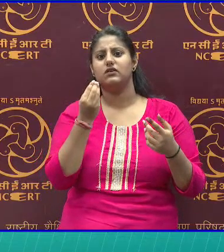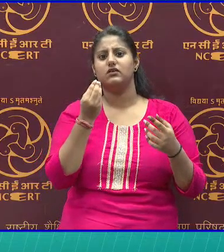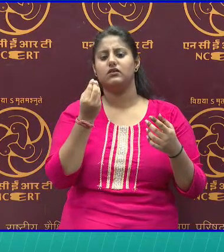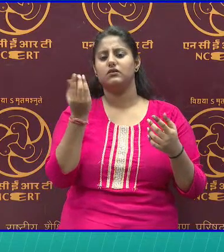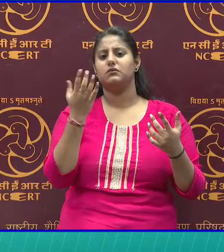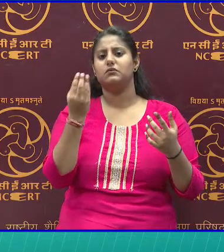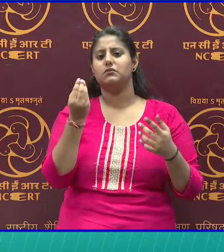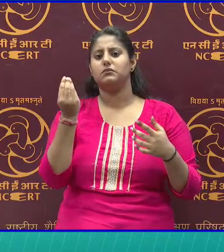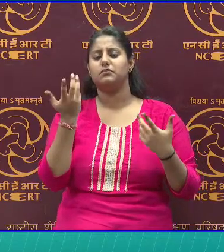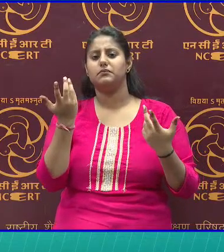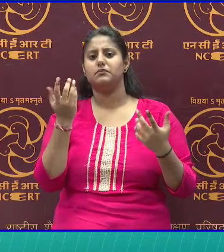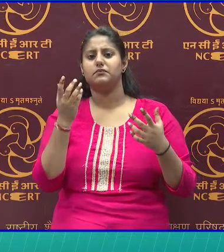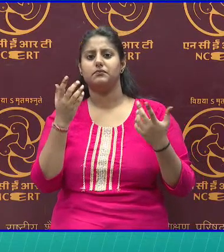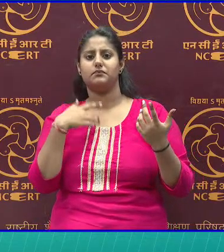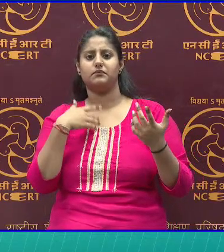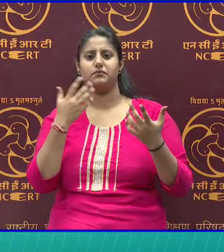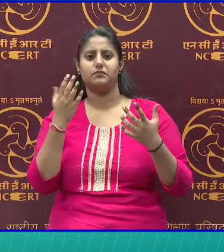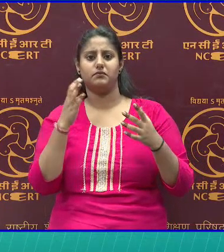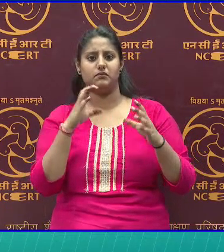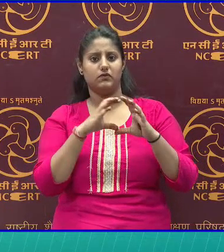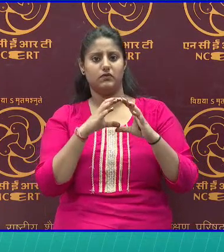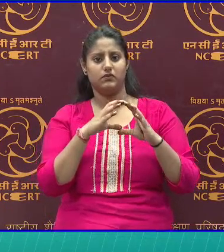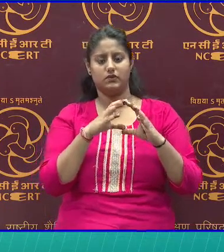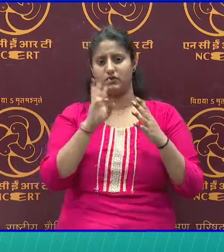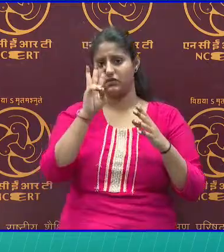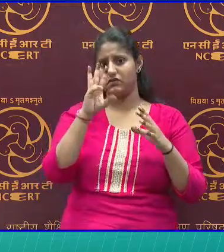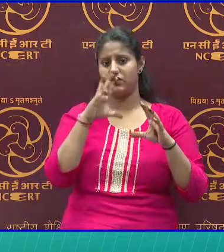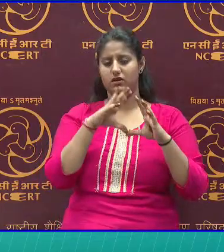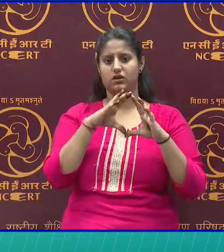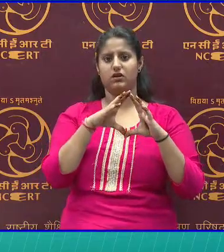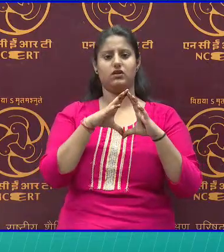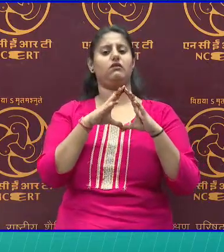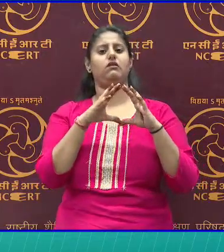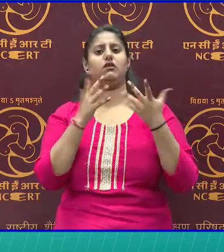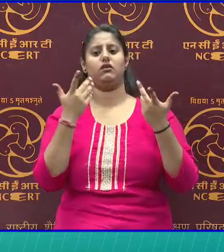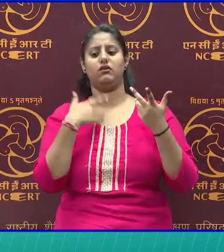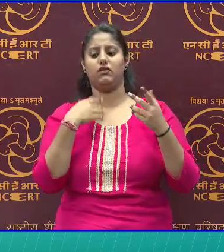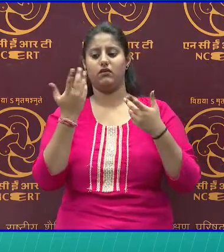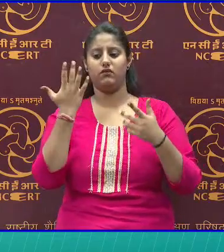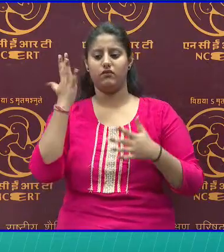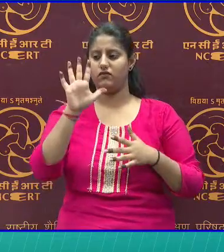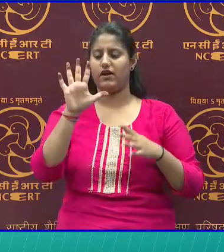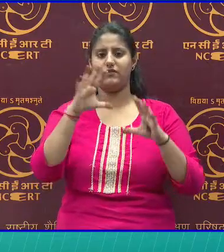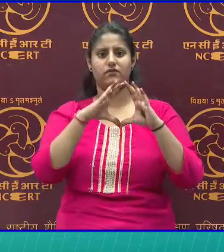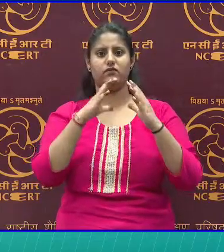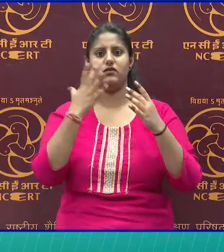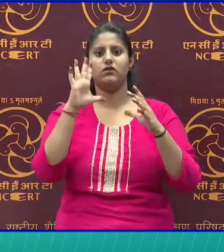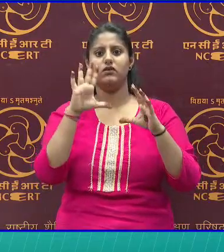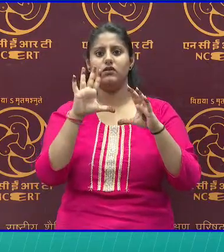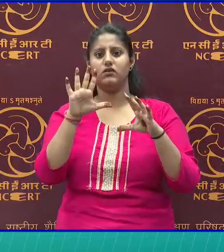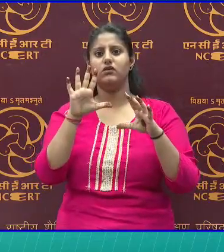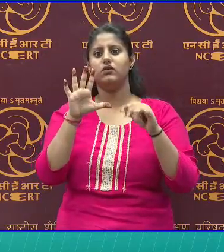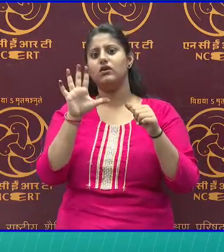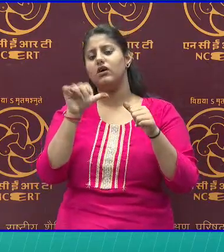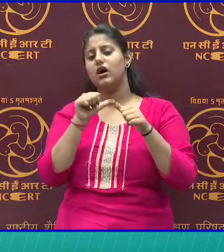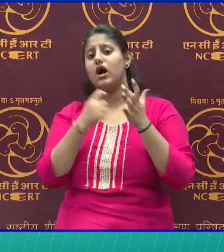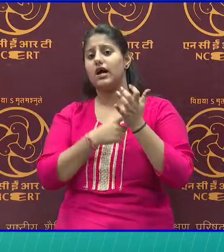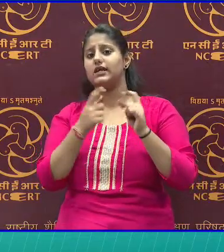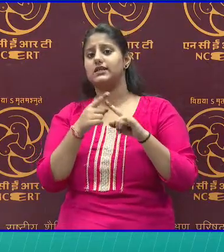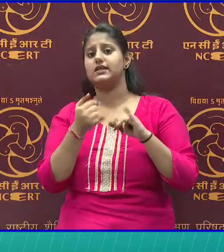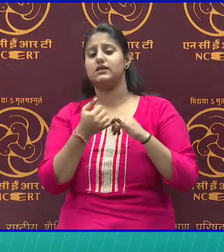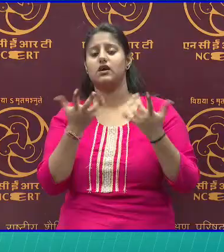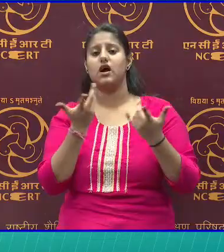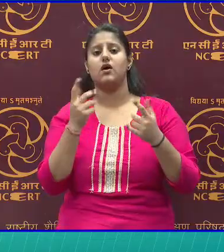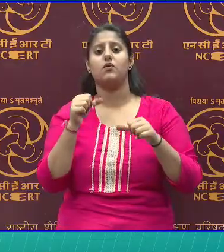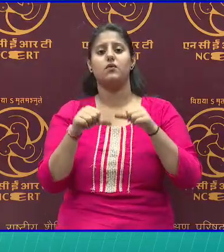we talked about, we discussed about the 3 R's. Here we thought we can talk about the 5 R's. So we talk about the reuse and recycle